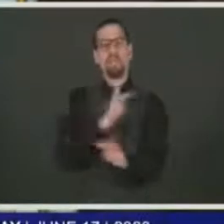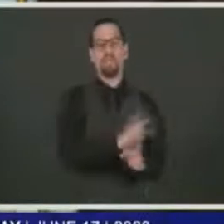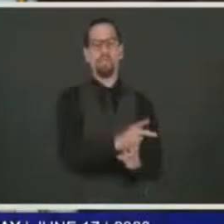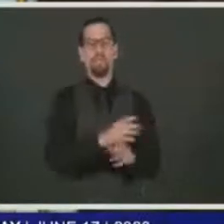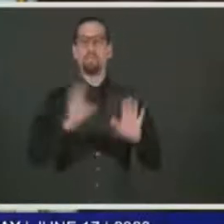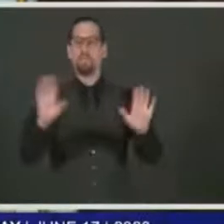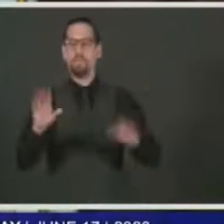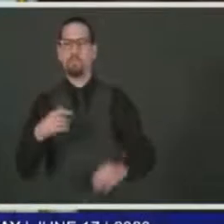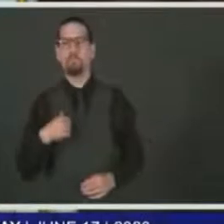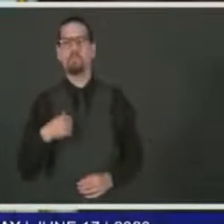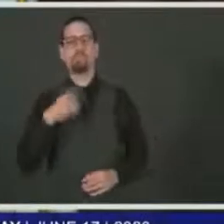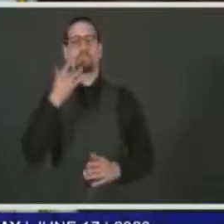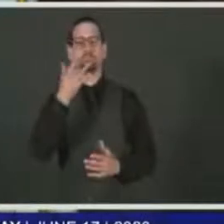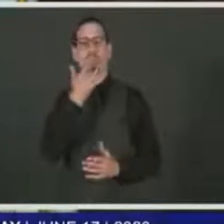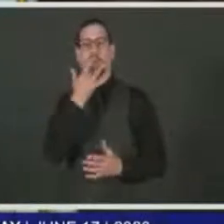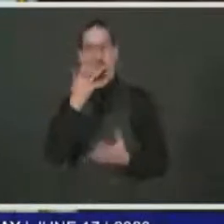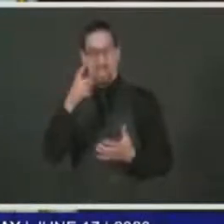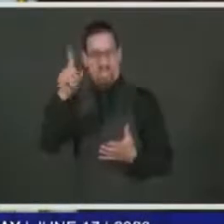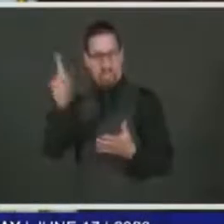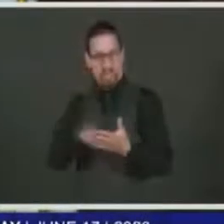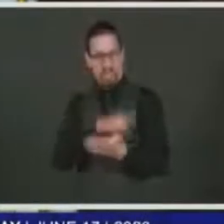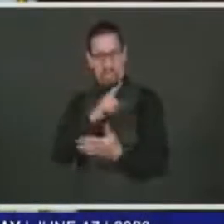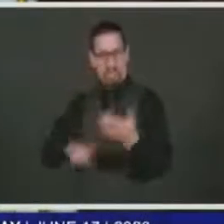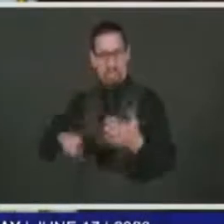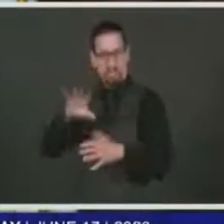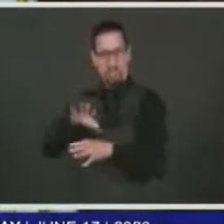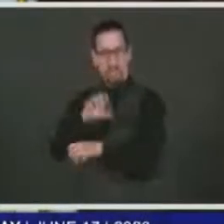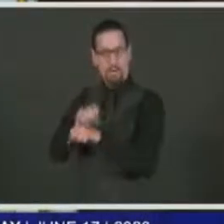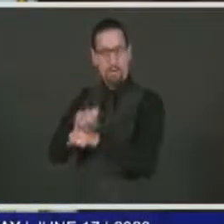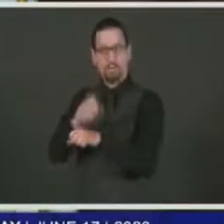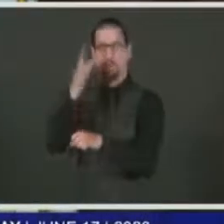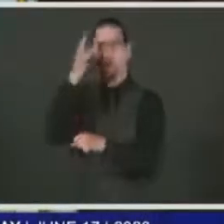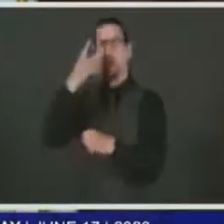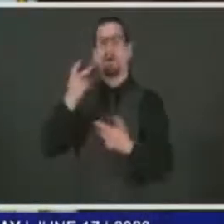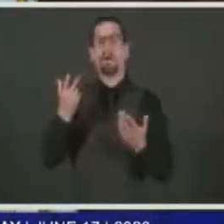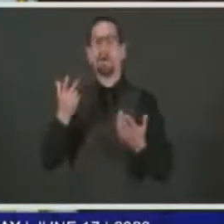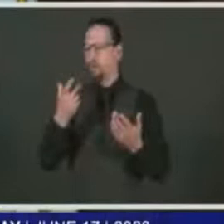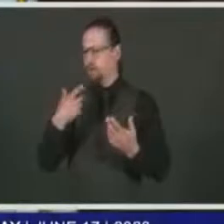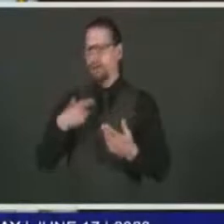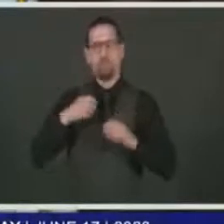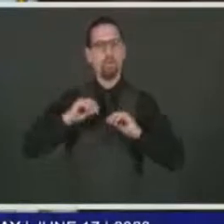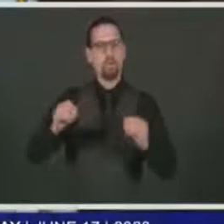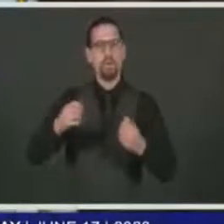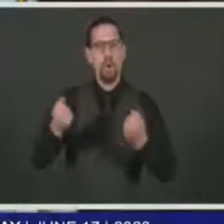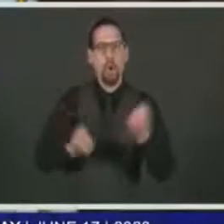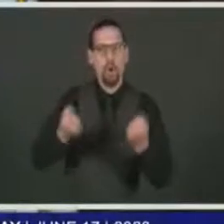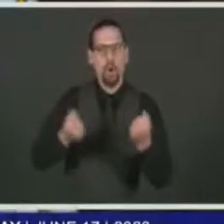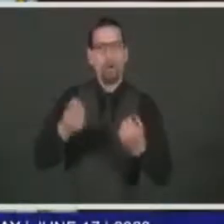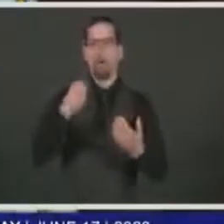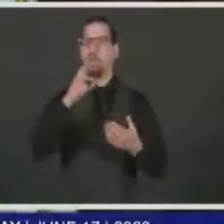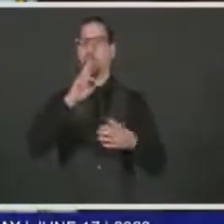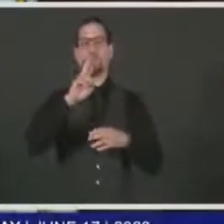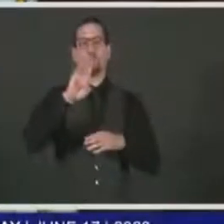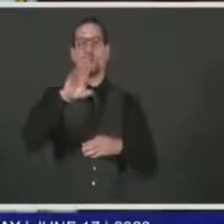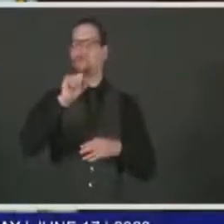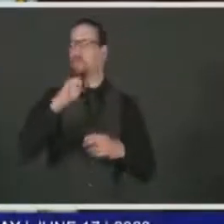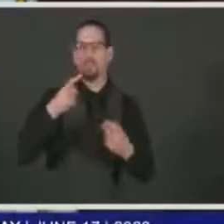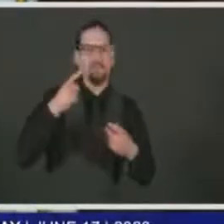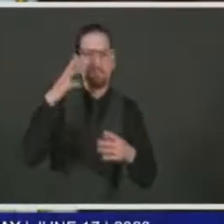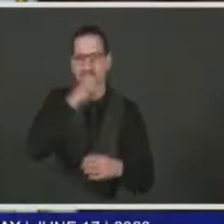or you can't get the bus or a car to the doctor, I'm going to work with the legislature to make sure that telehealth